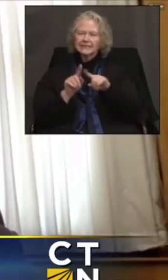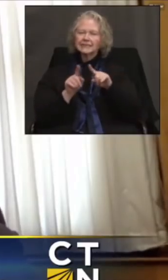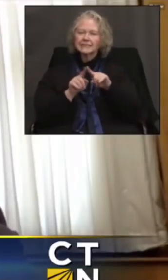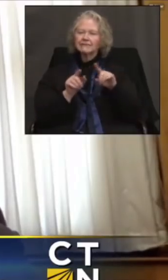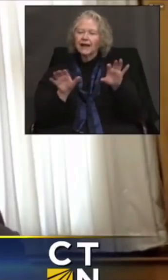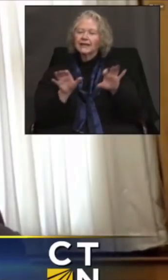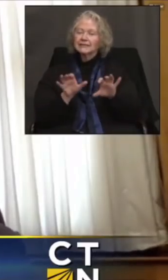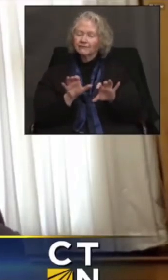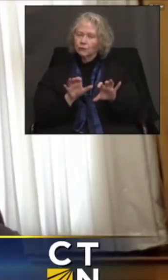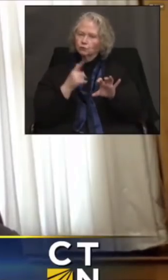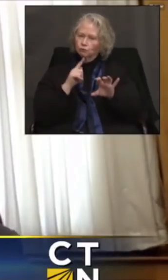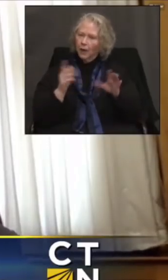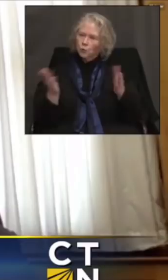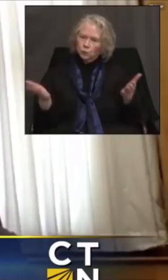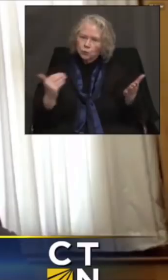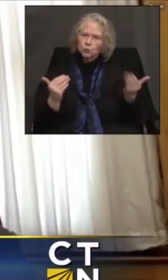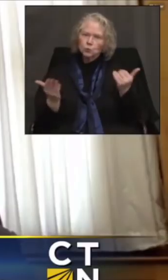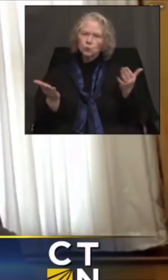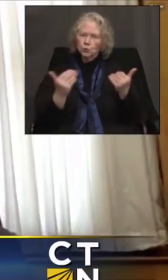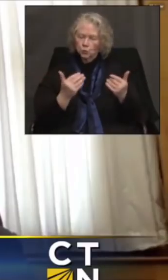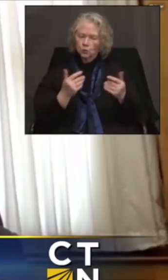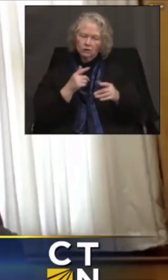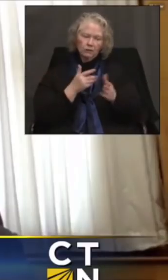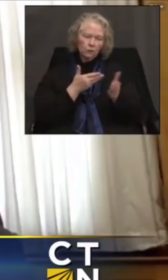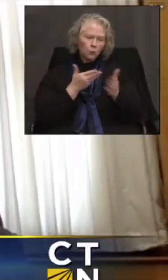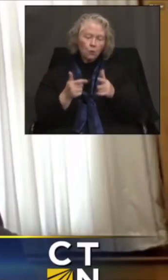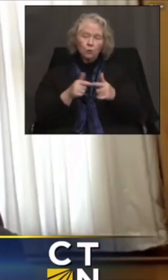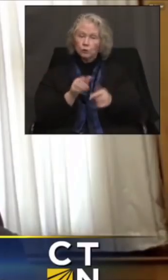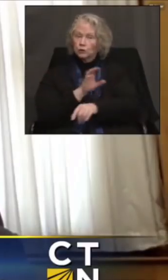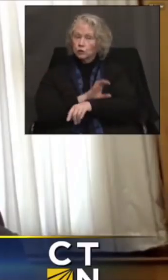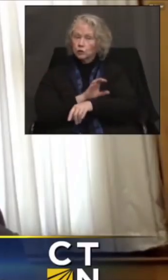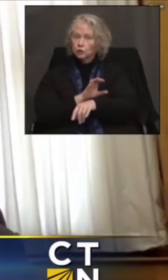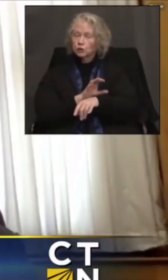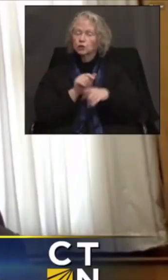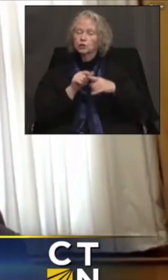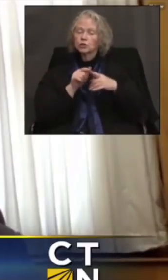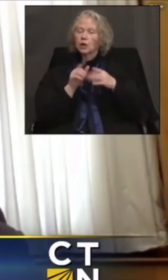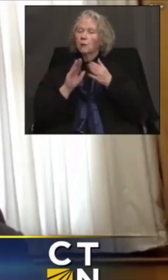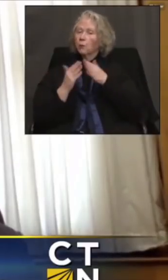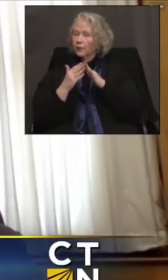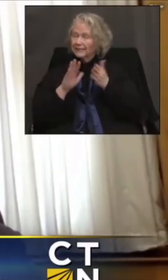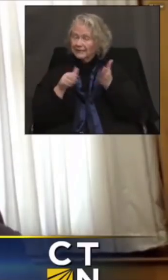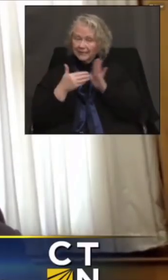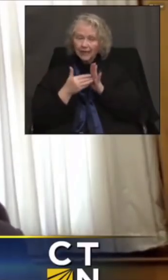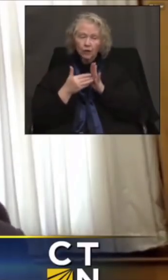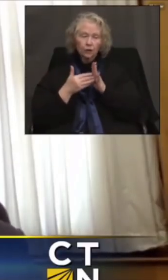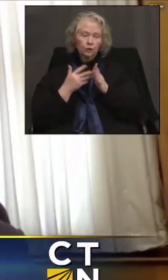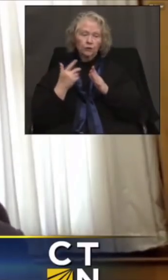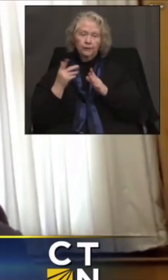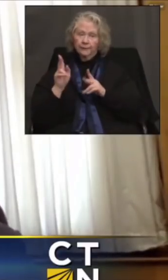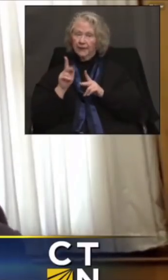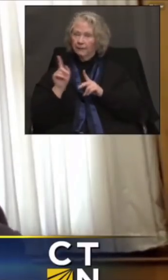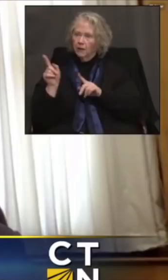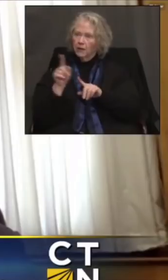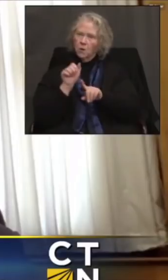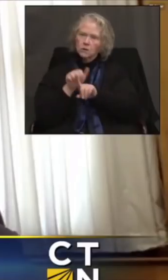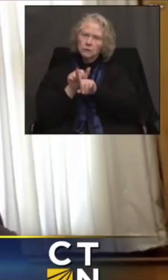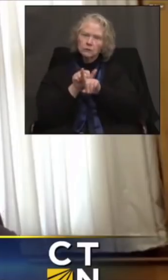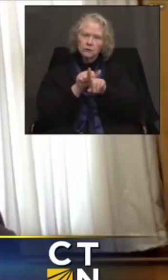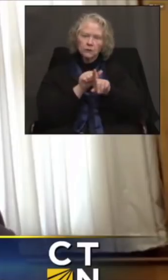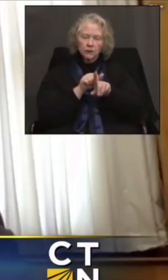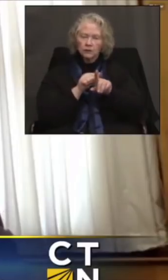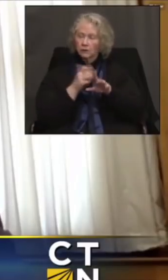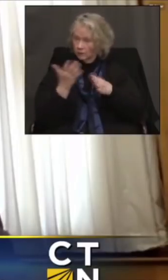these communities, bringing vaccine to churches, to community centers. People now are going door to door, doing outbound calling,